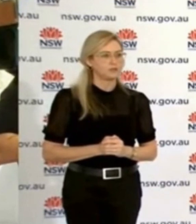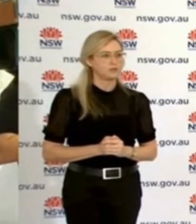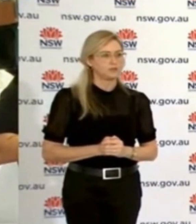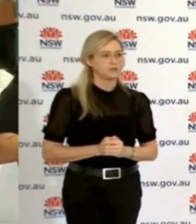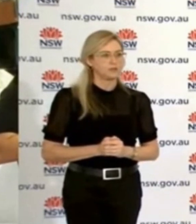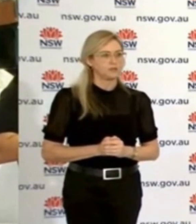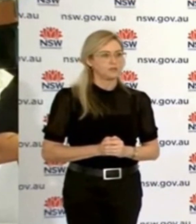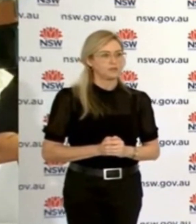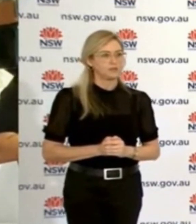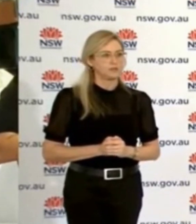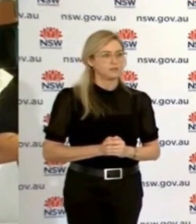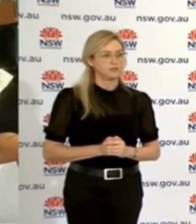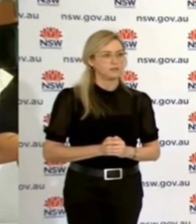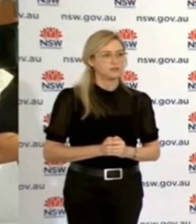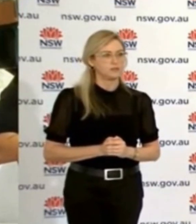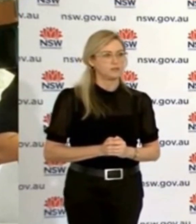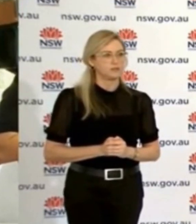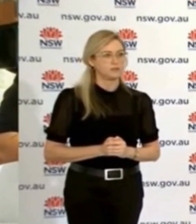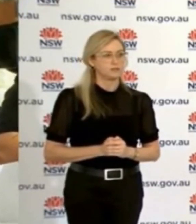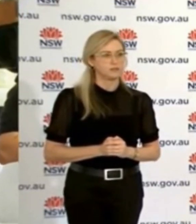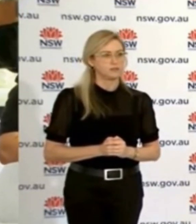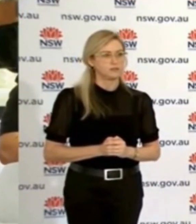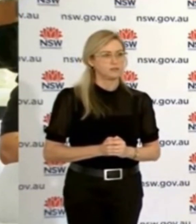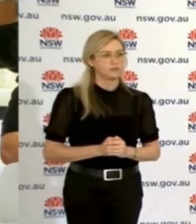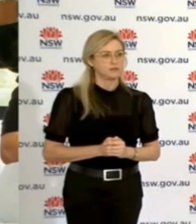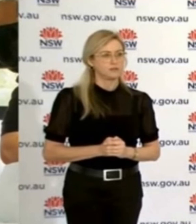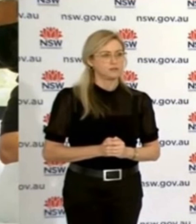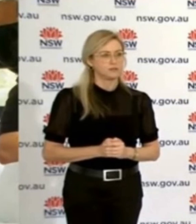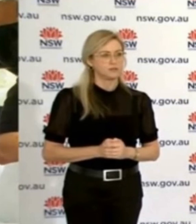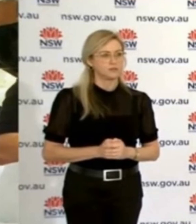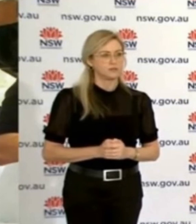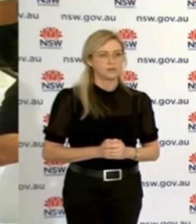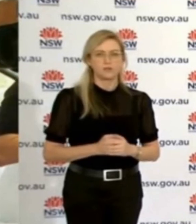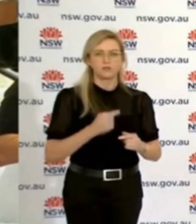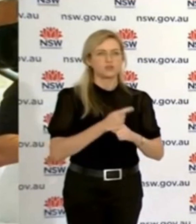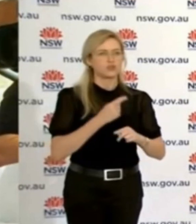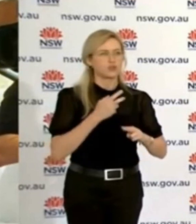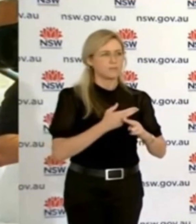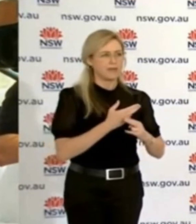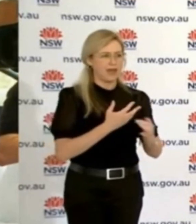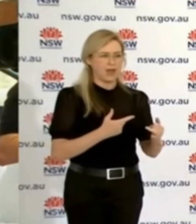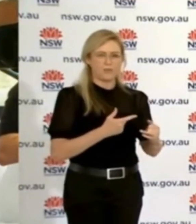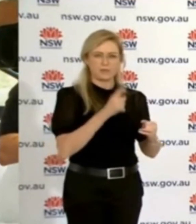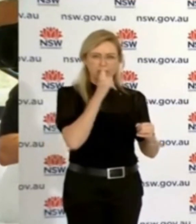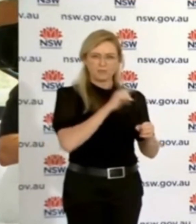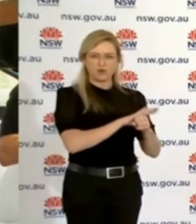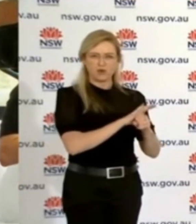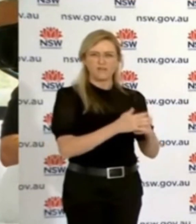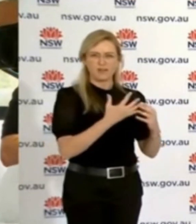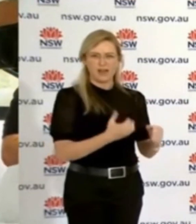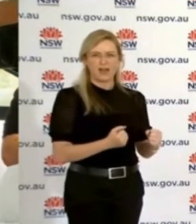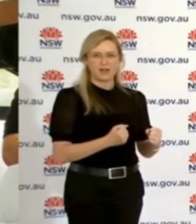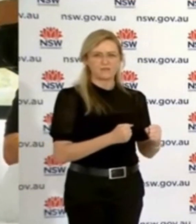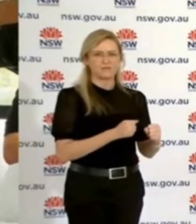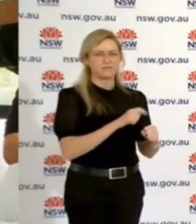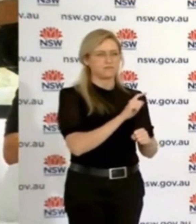Currently, the case load in those areas, is that the kind of case load that you would suggest or you think would impose tighter